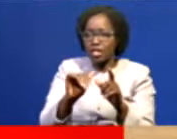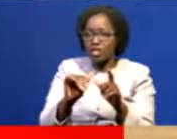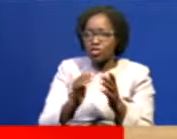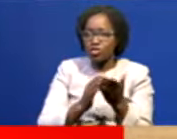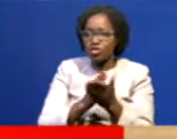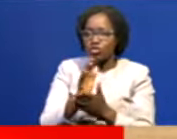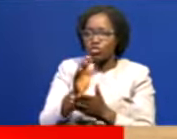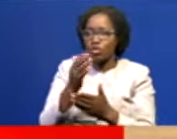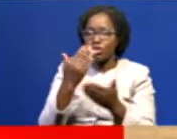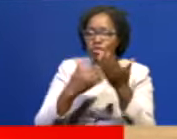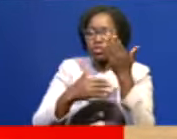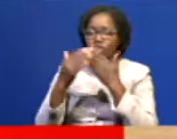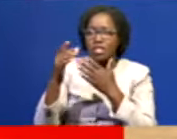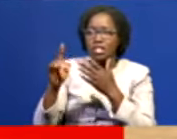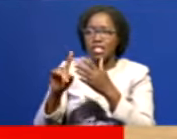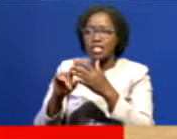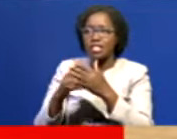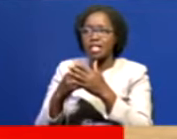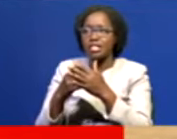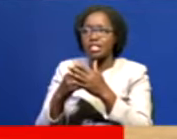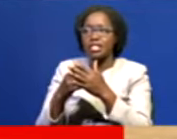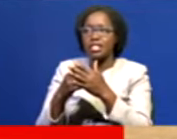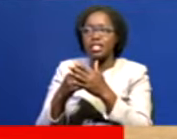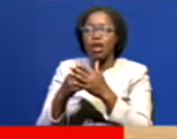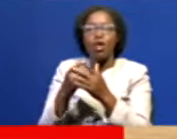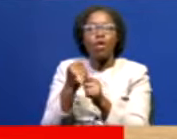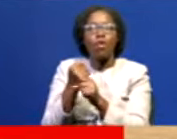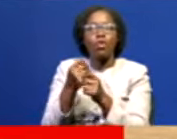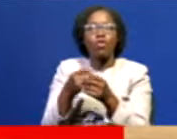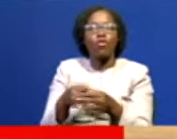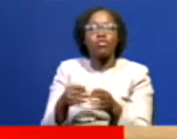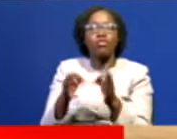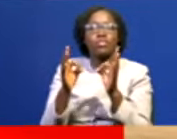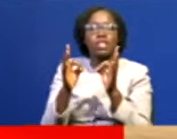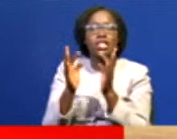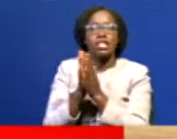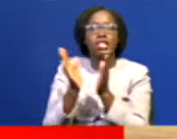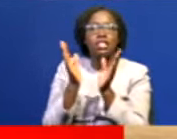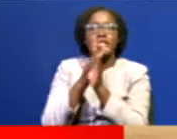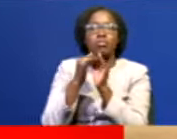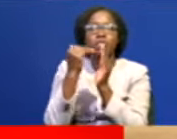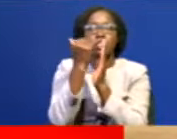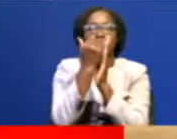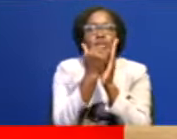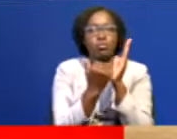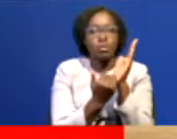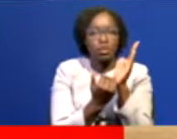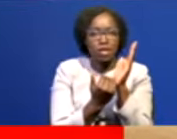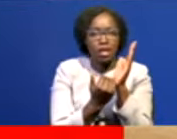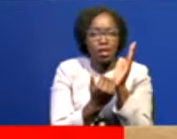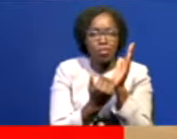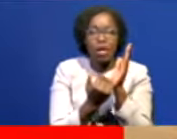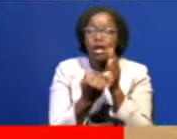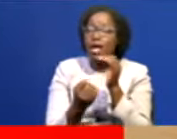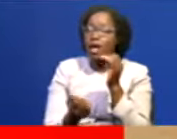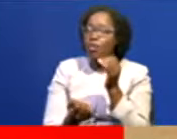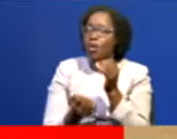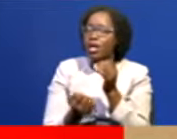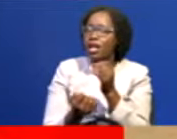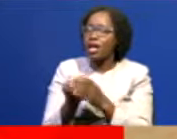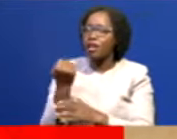university kicks off. Now, if I may take you through the President's program, His Excellency will unveil